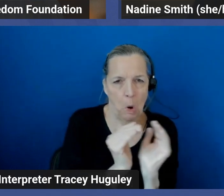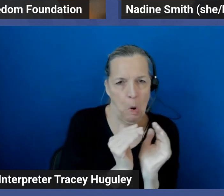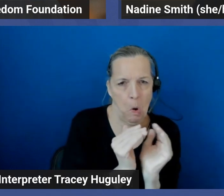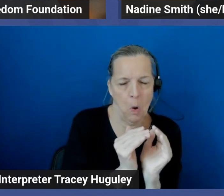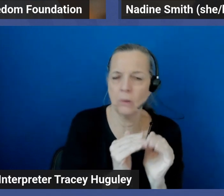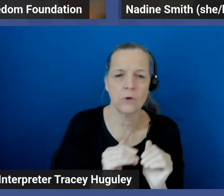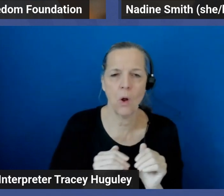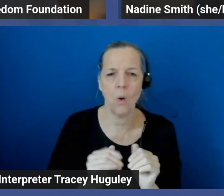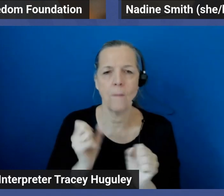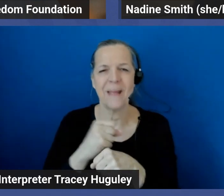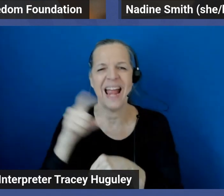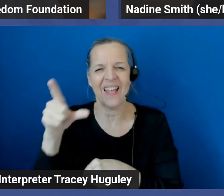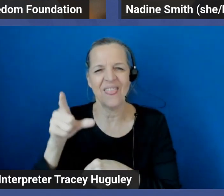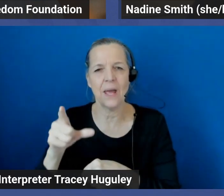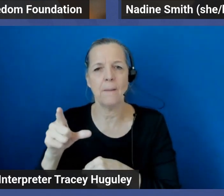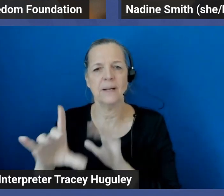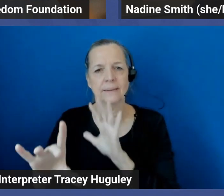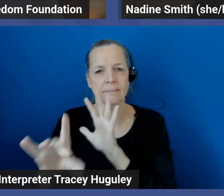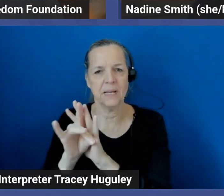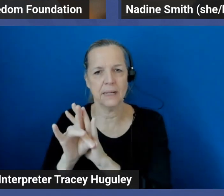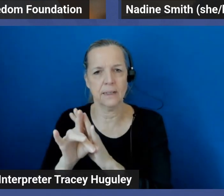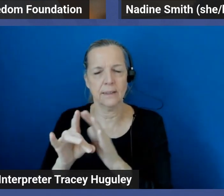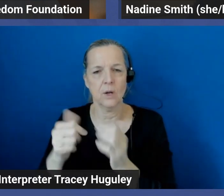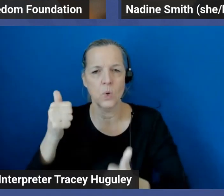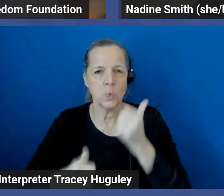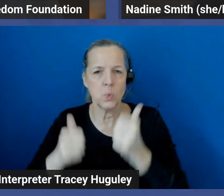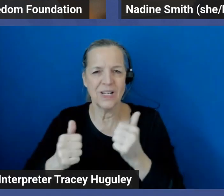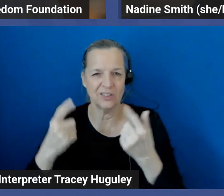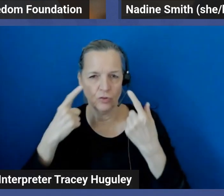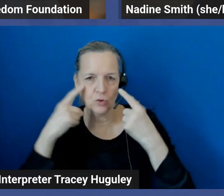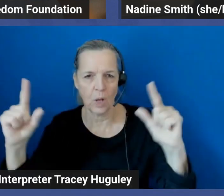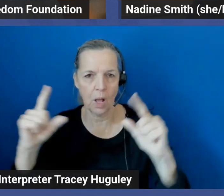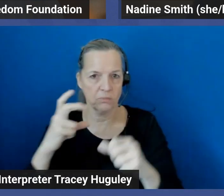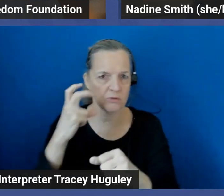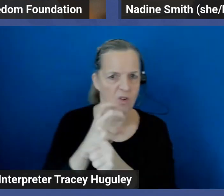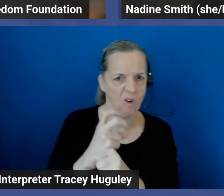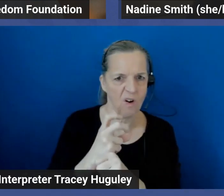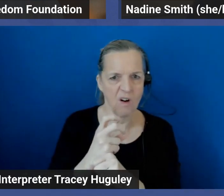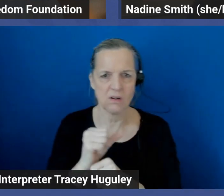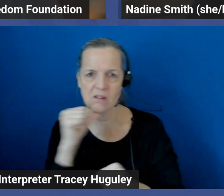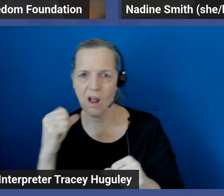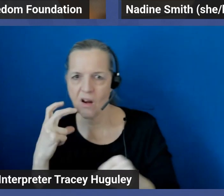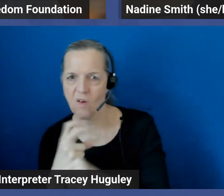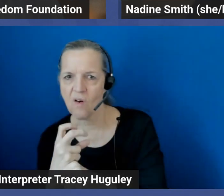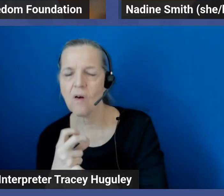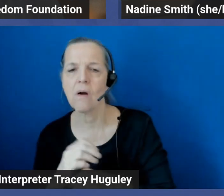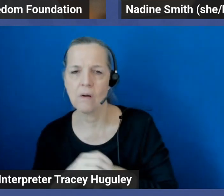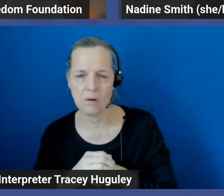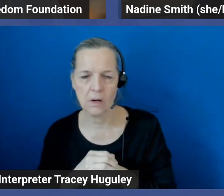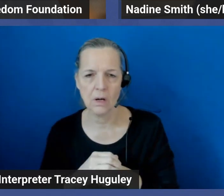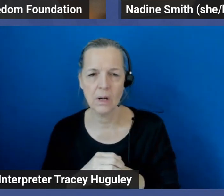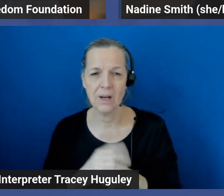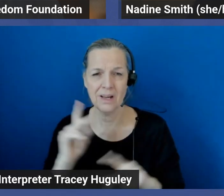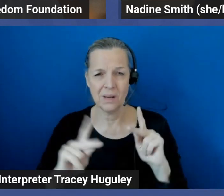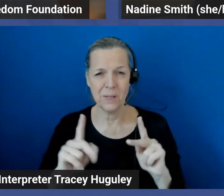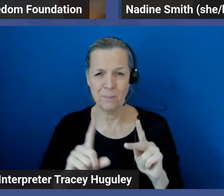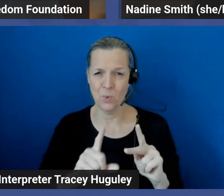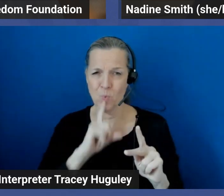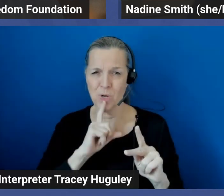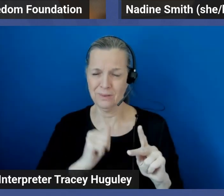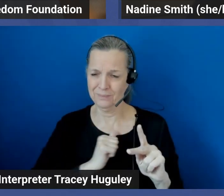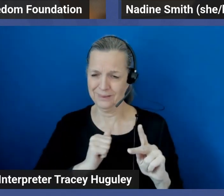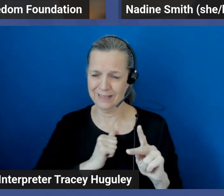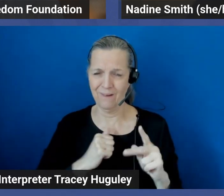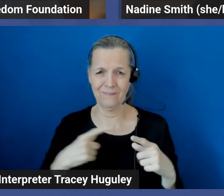have to make hard choices between which thing they want to accomplish. The other is there are people who are really conflicted about what